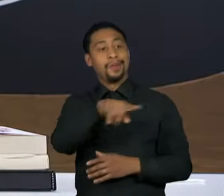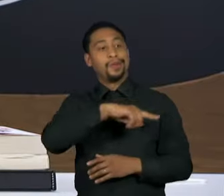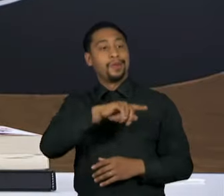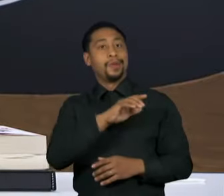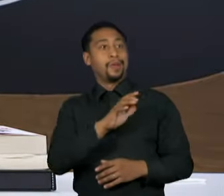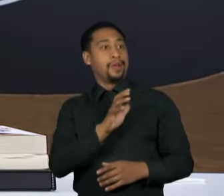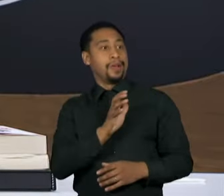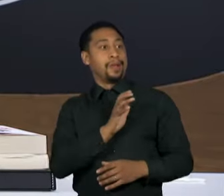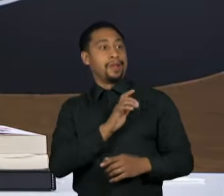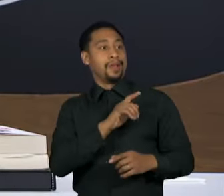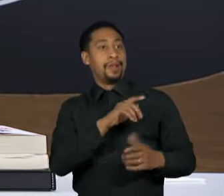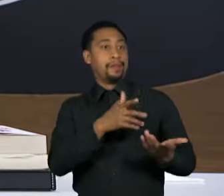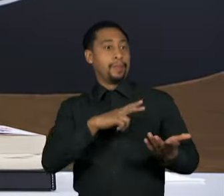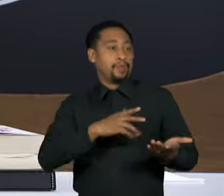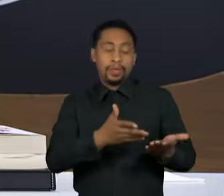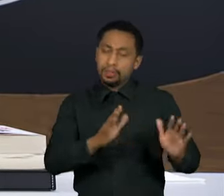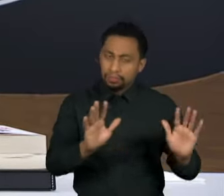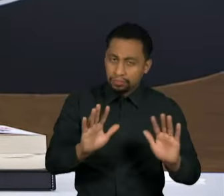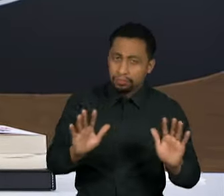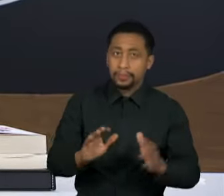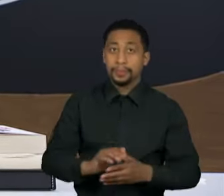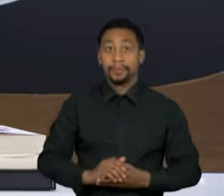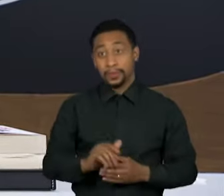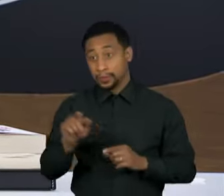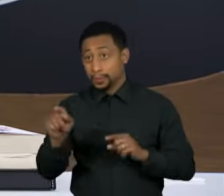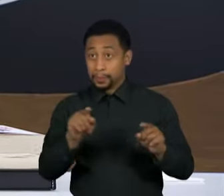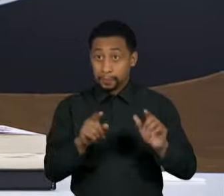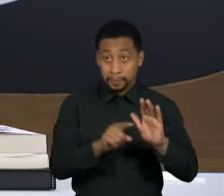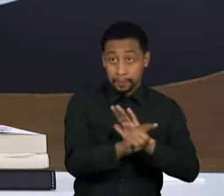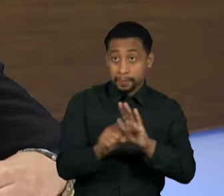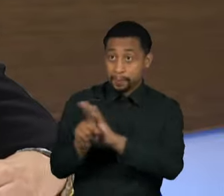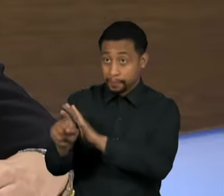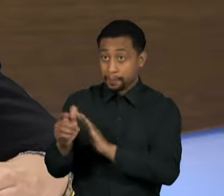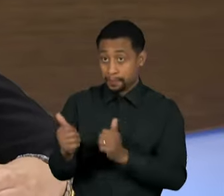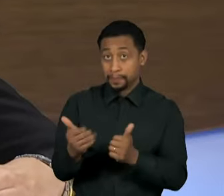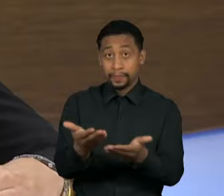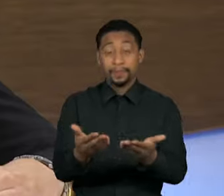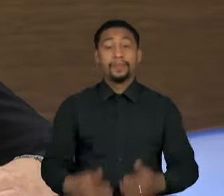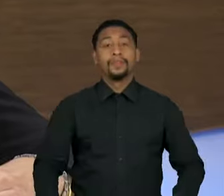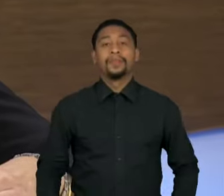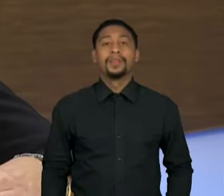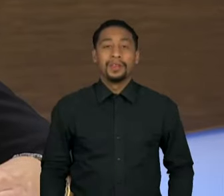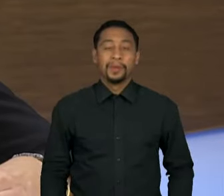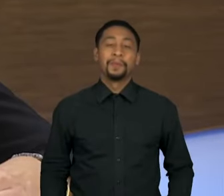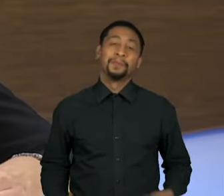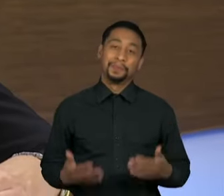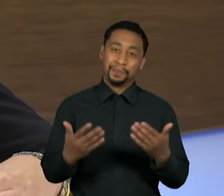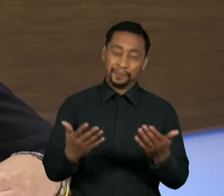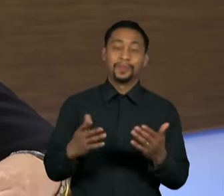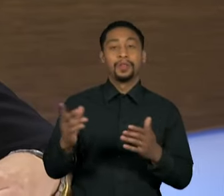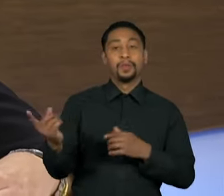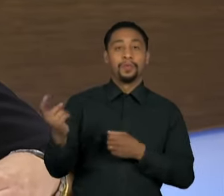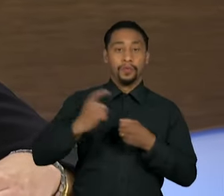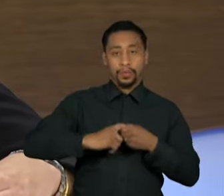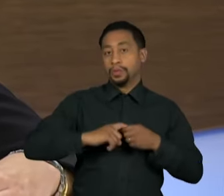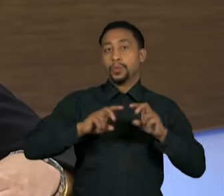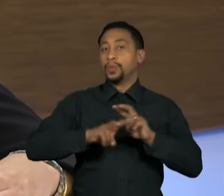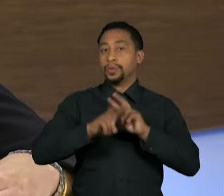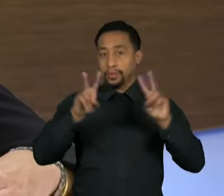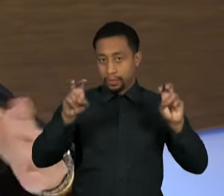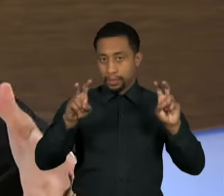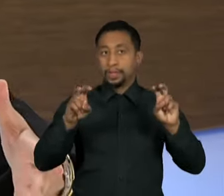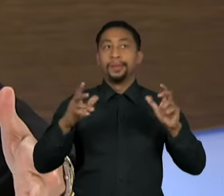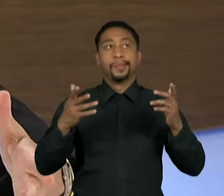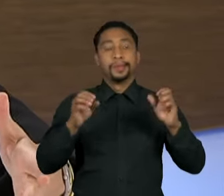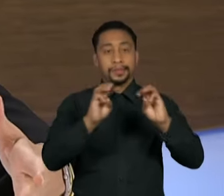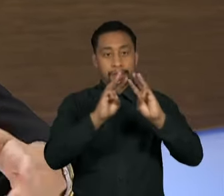Sim, Paula tinha levantado, depois... Paula. Professor, ainda no tema das plataformas, o tema da regulação Sim.